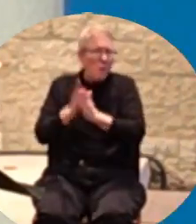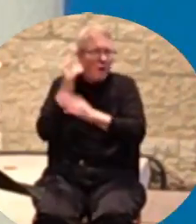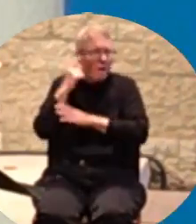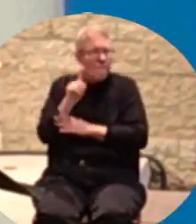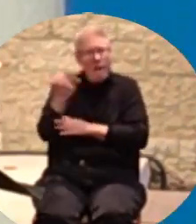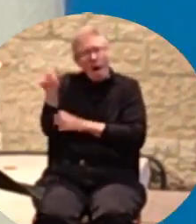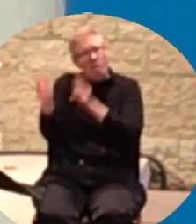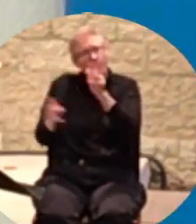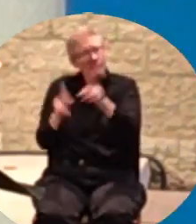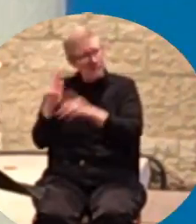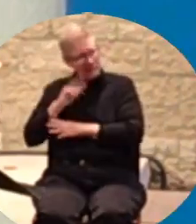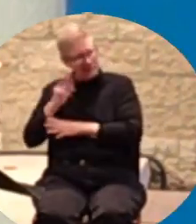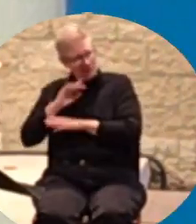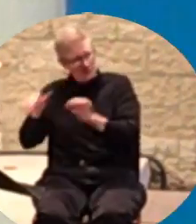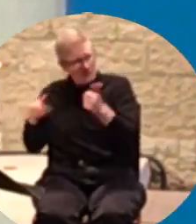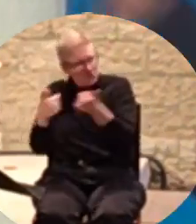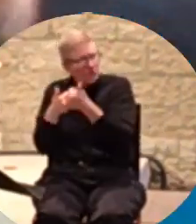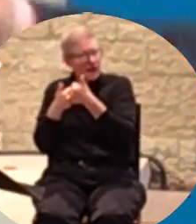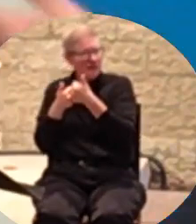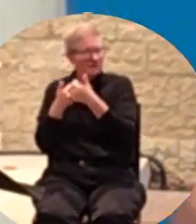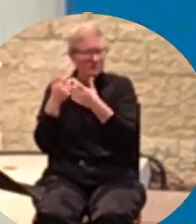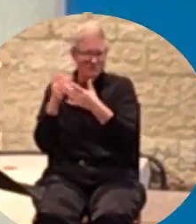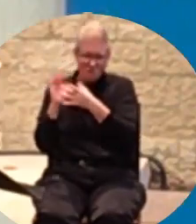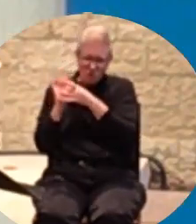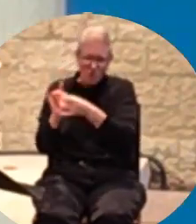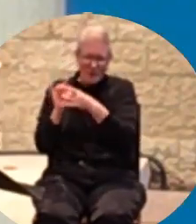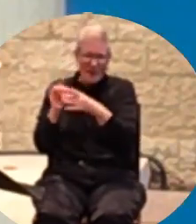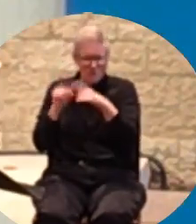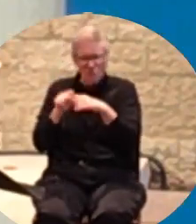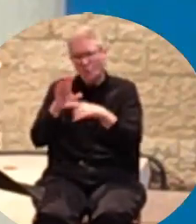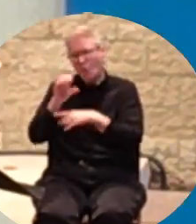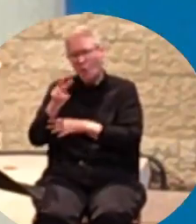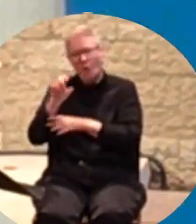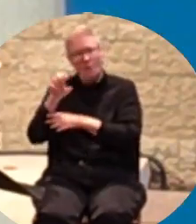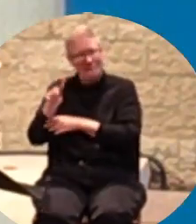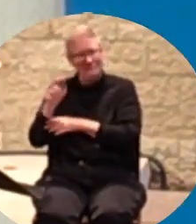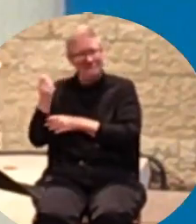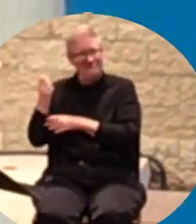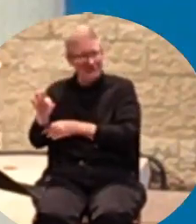challenges, the health challenges of COVID-19 and other health challenges as well?